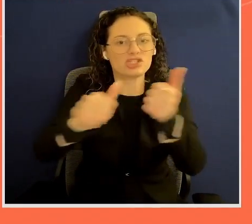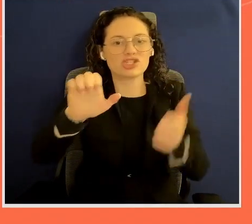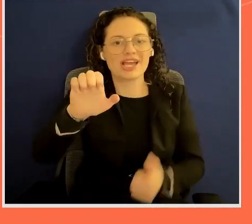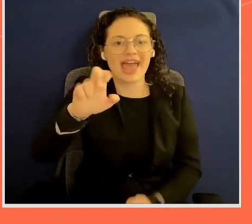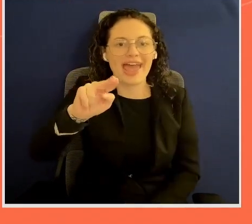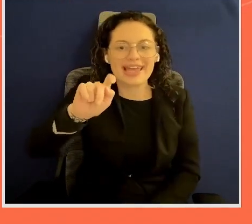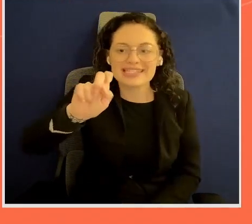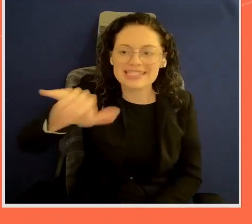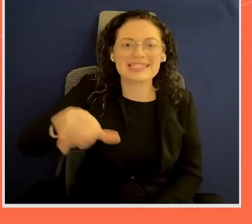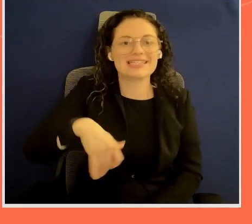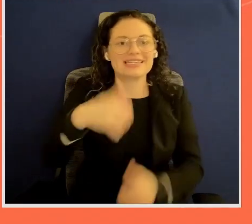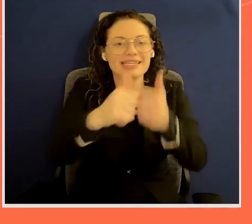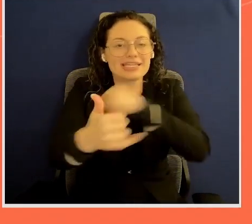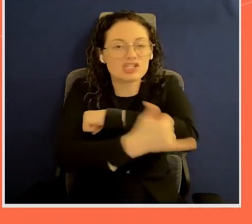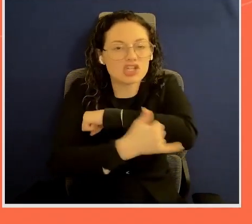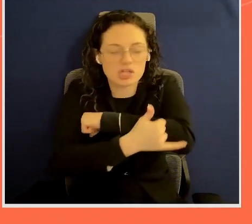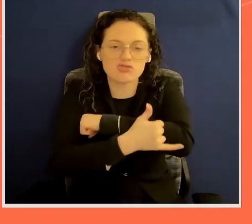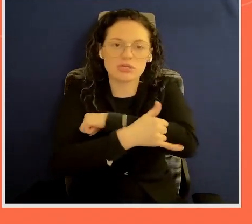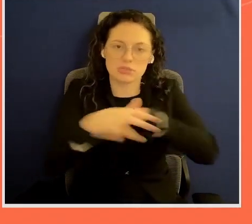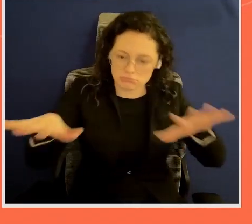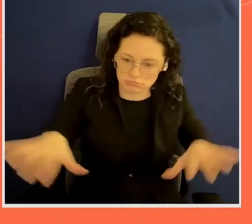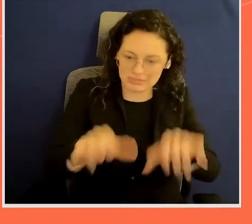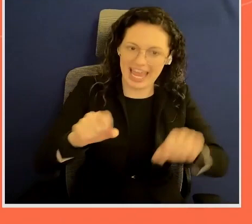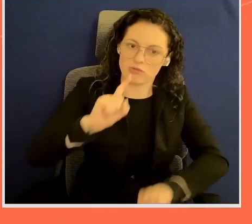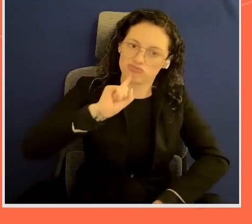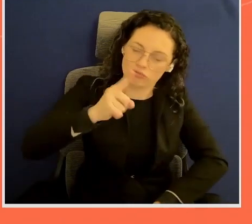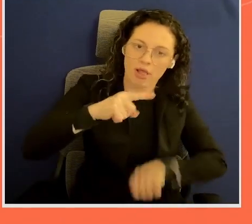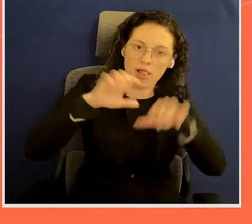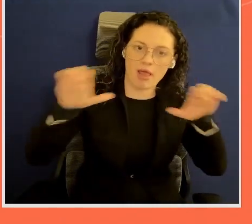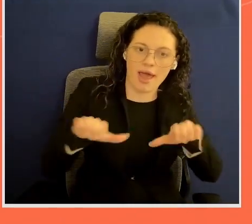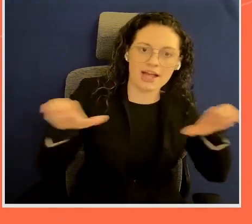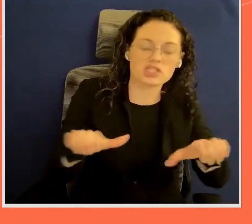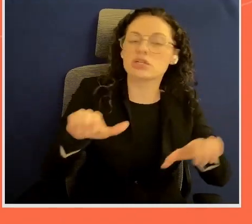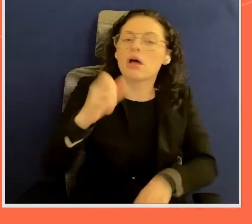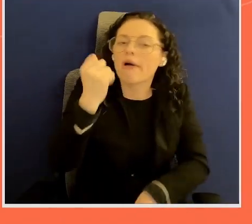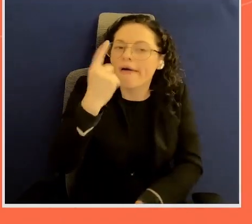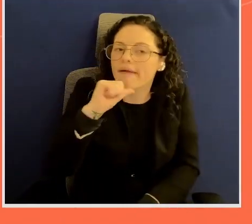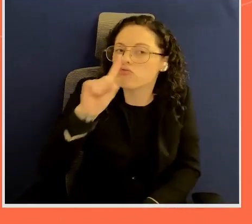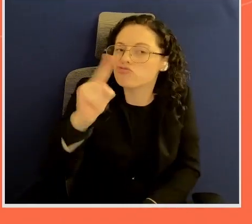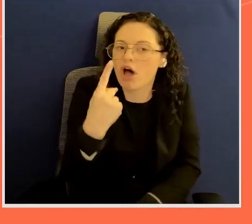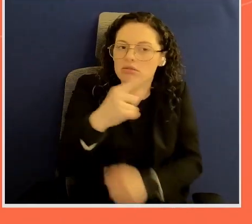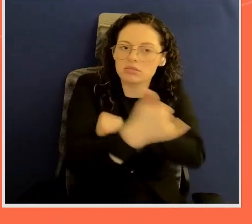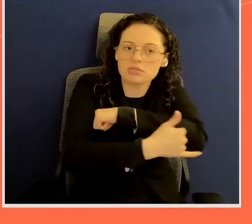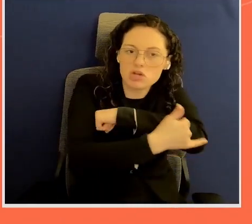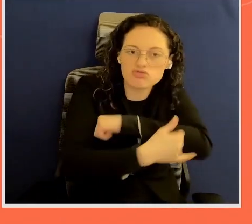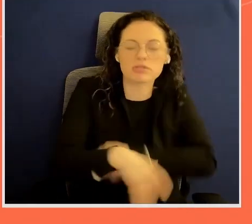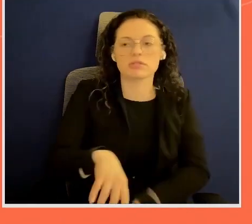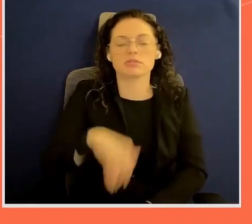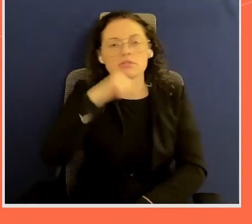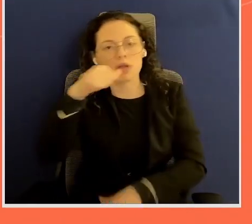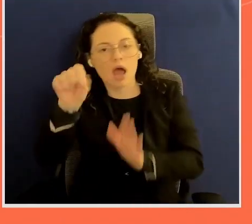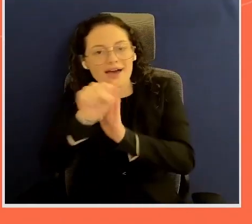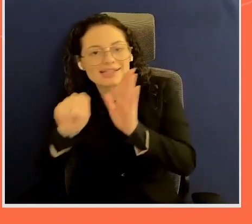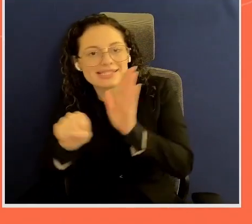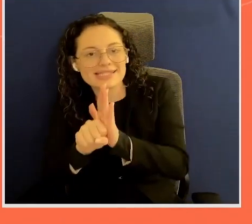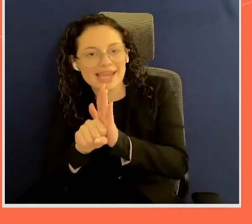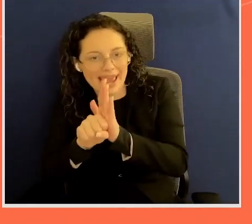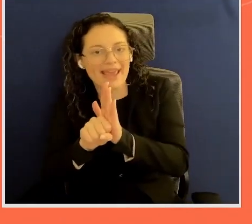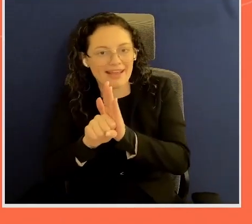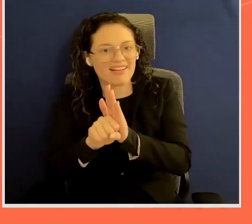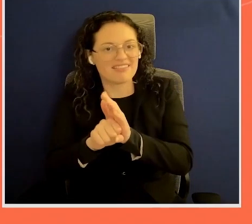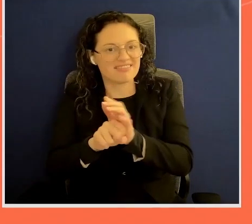be replicated, hopefully across Micronesia, the Pacific region, and the world. In the